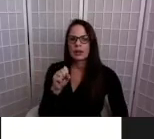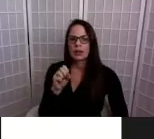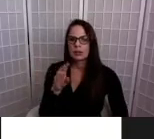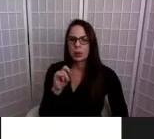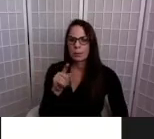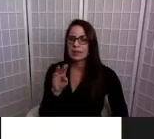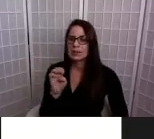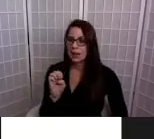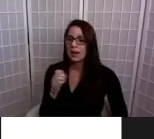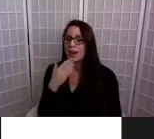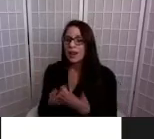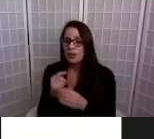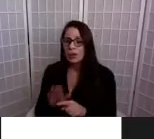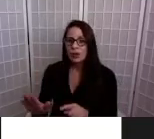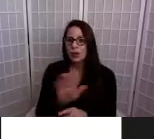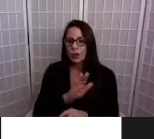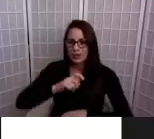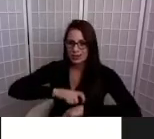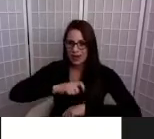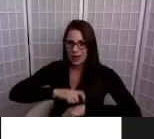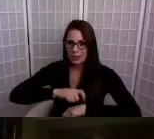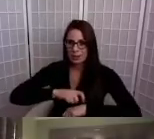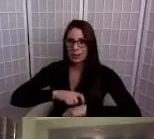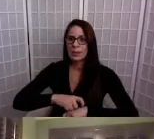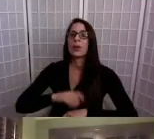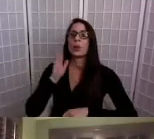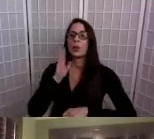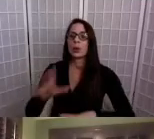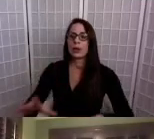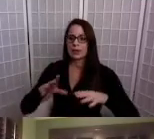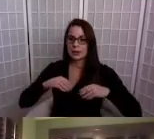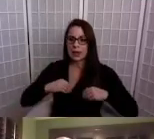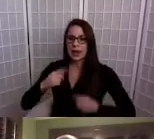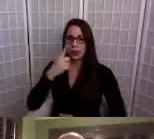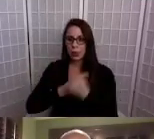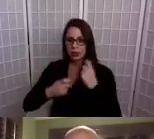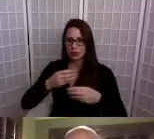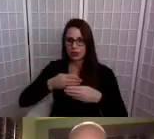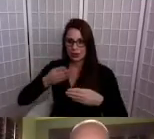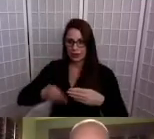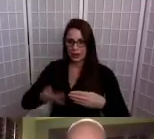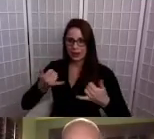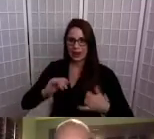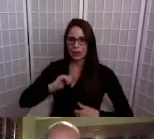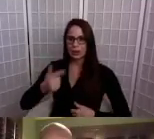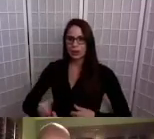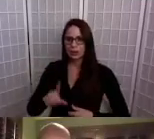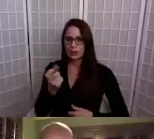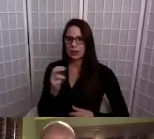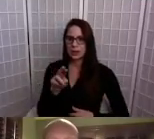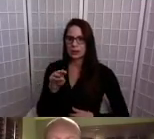thank you for your time. And we're going to take questions at the end. So I'm going to turn this over now to Dr.